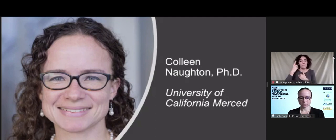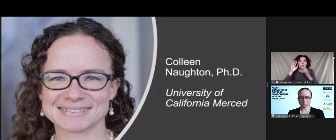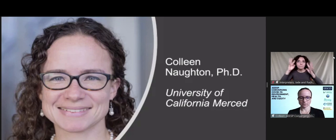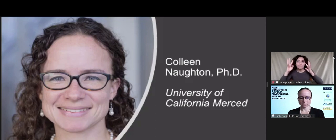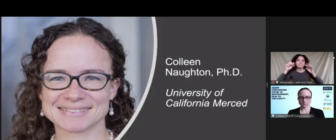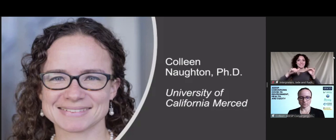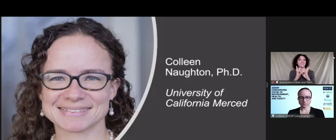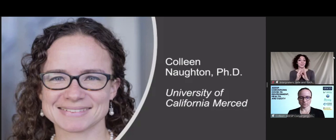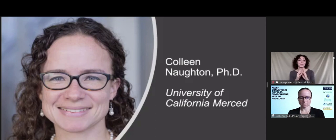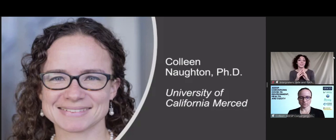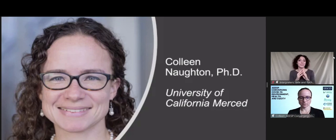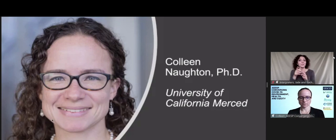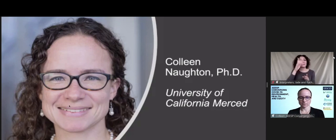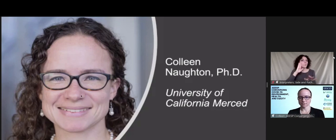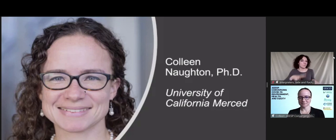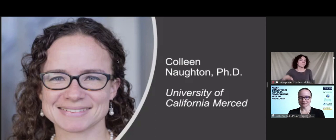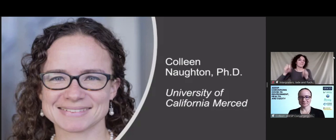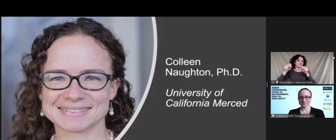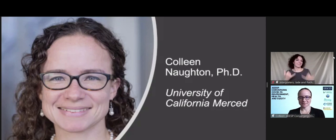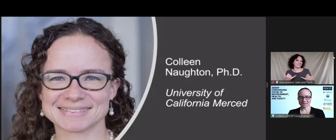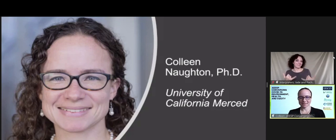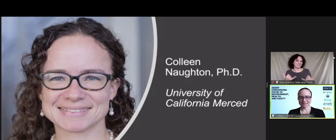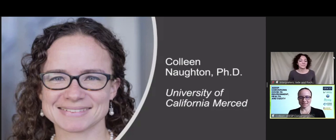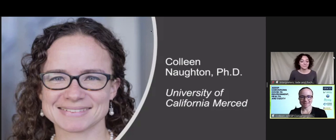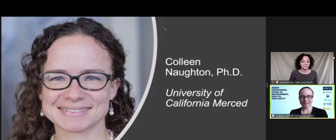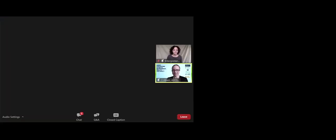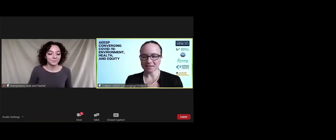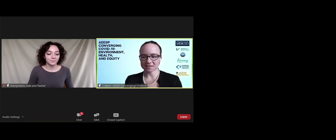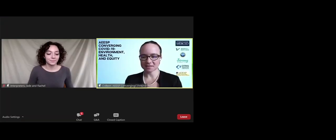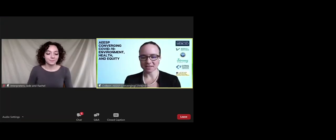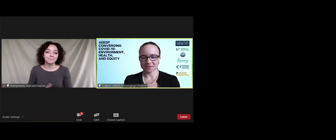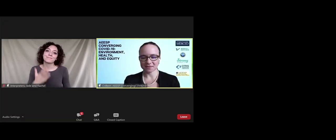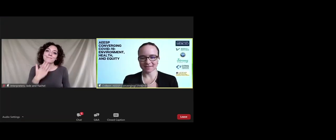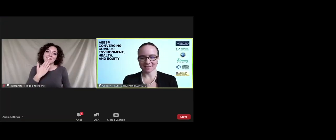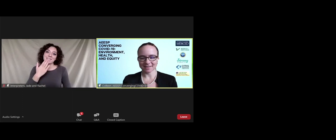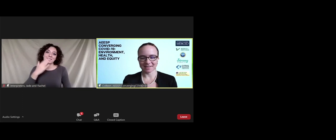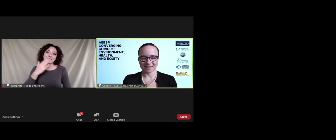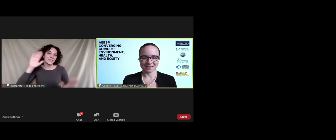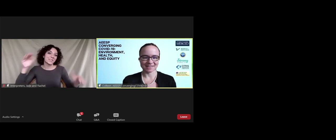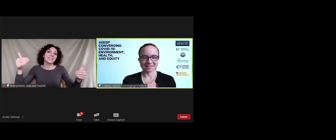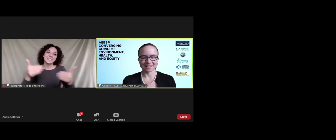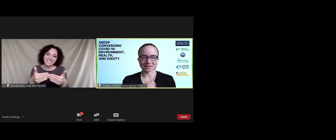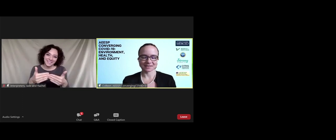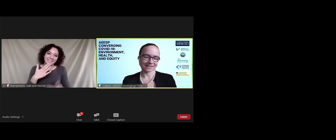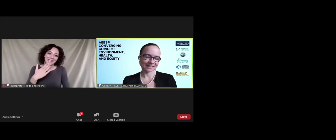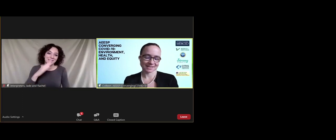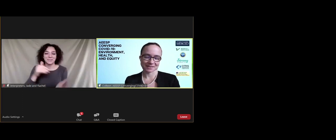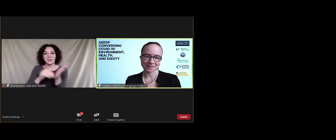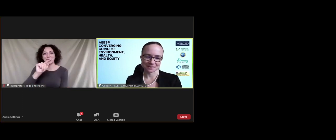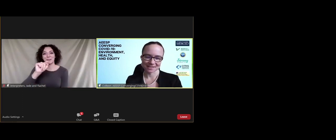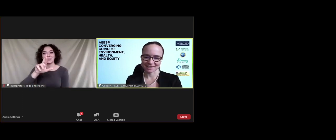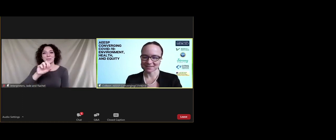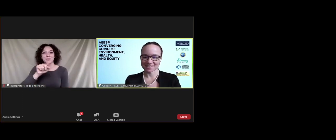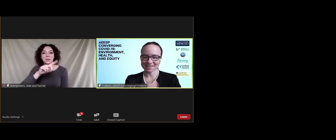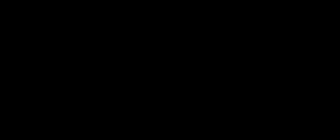naughton to take it over from here thank you dr trotz for that kind introduction i would say